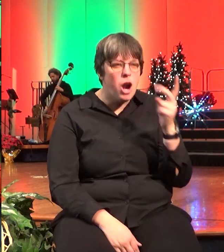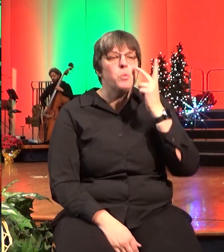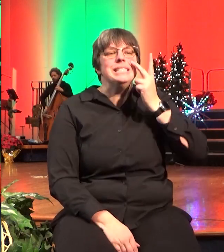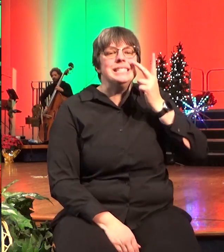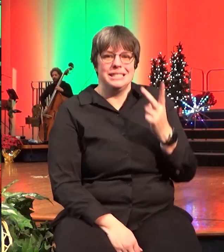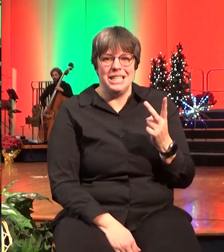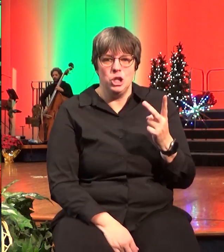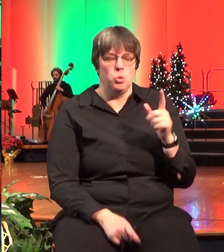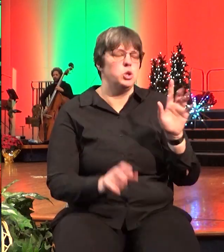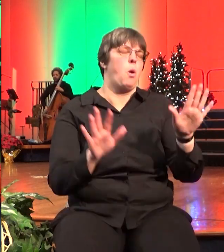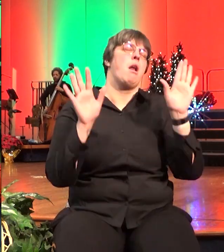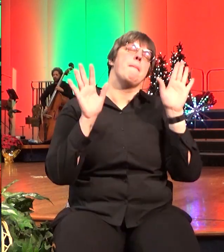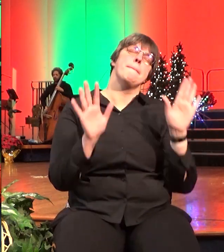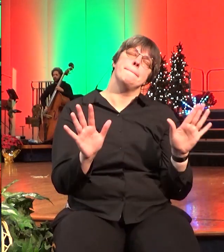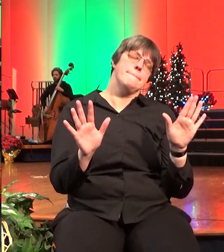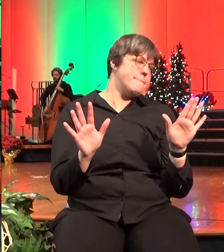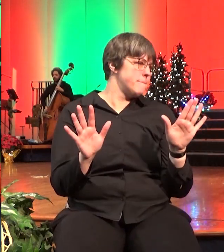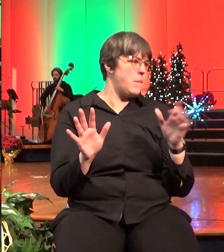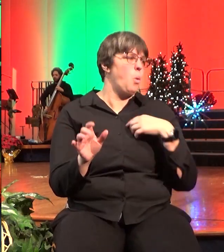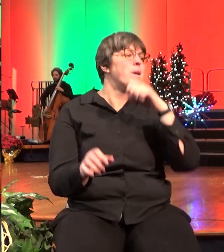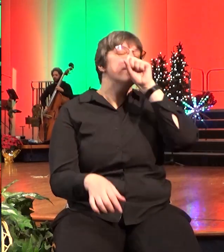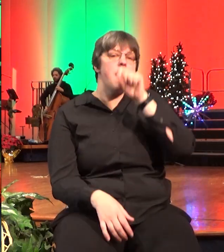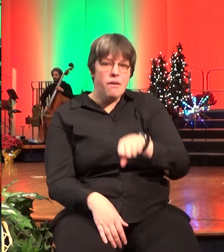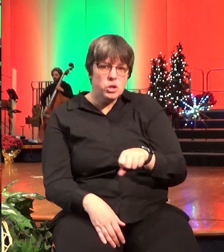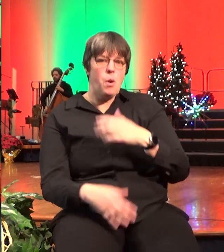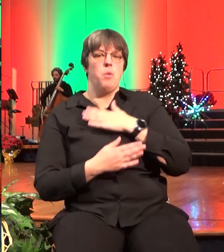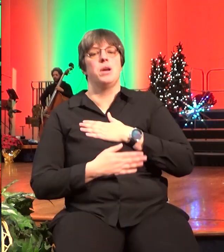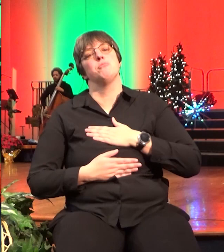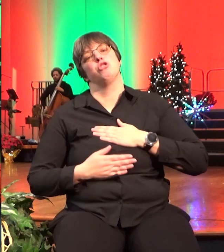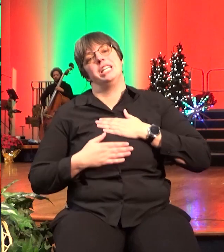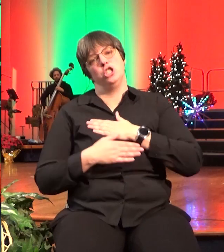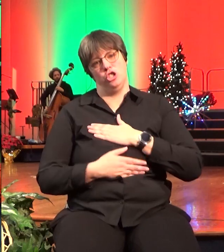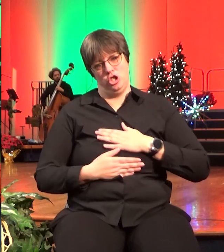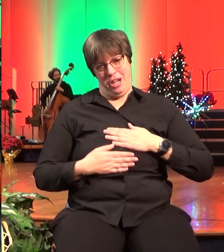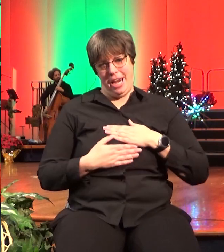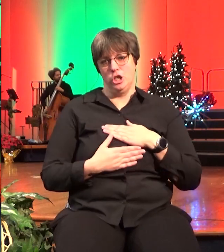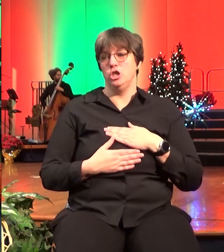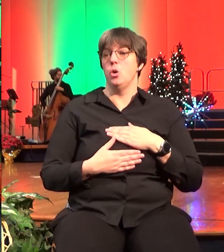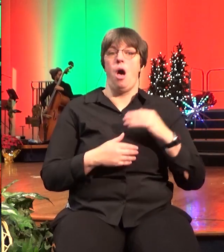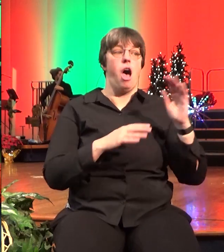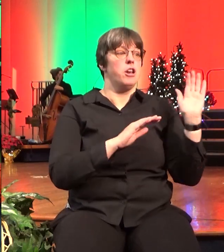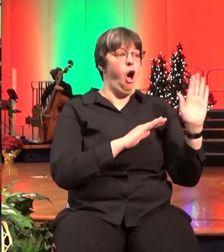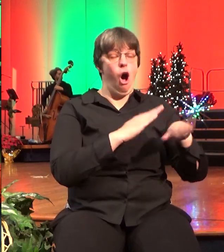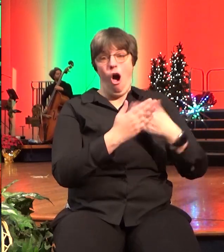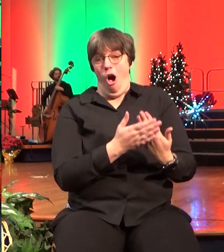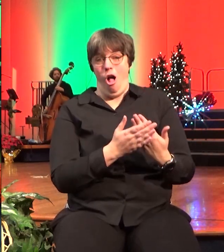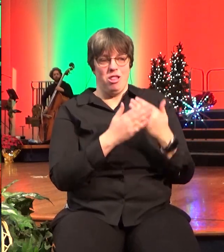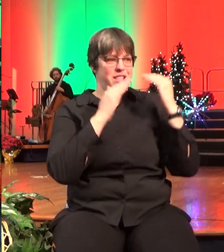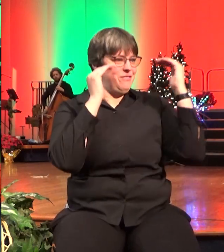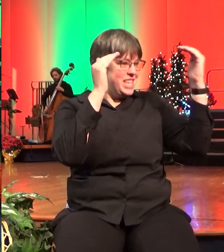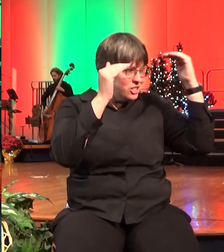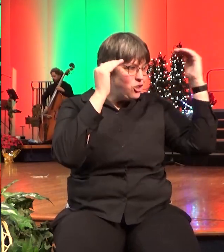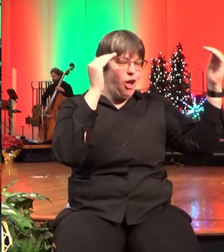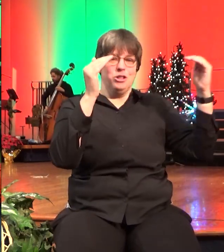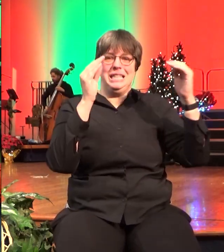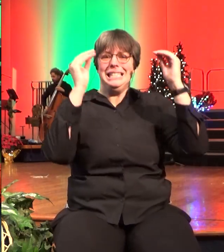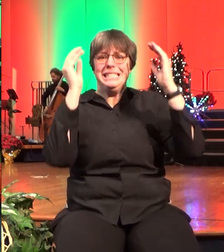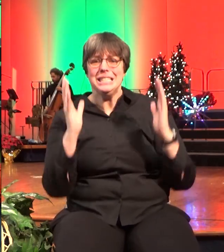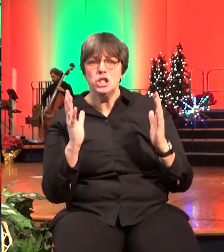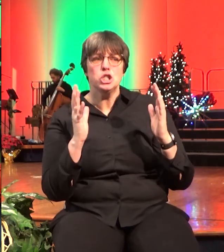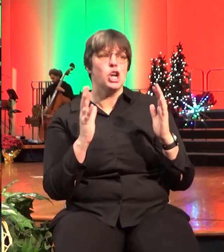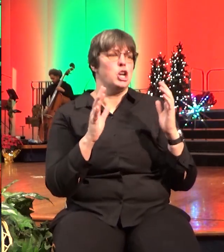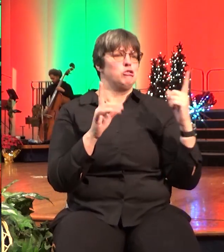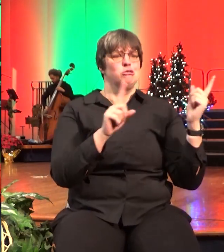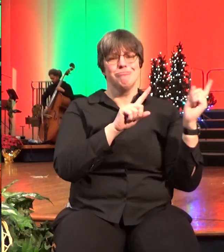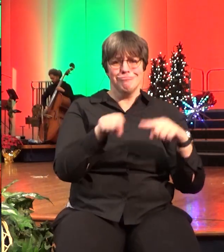are magnificent, and we love you, and we appreciate you. And all of the adults and teachers who come together to support